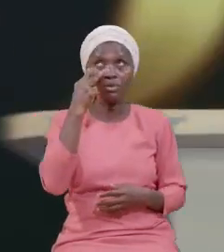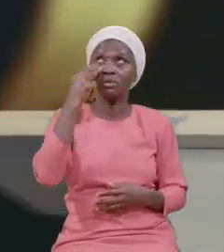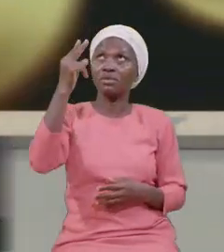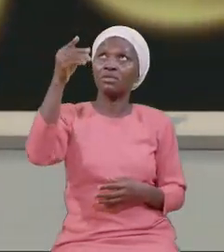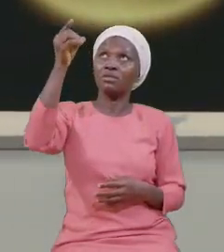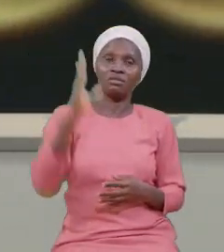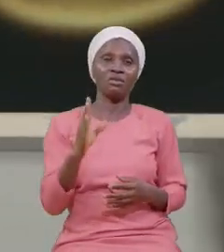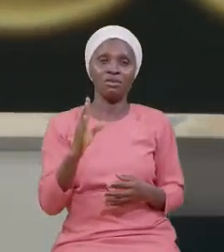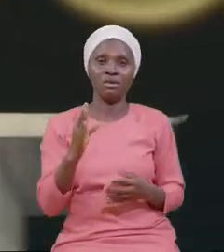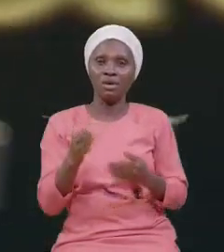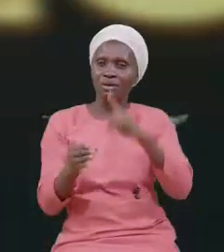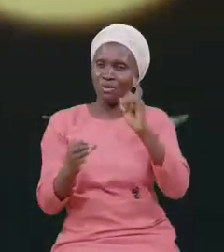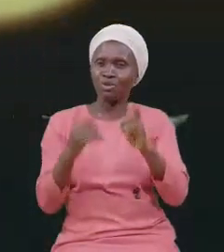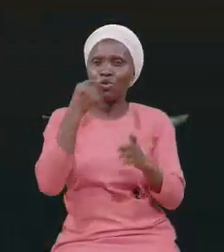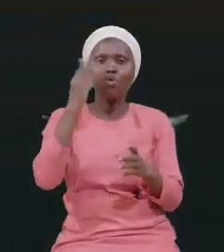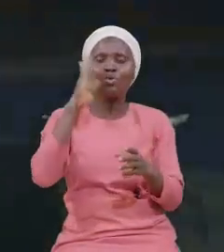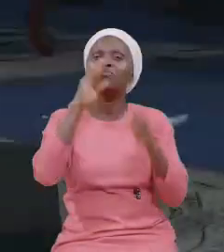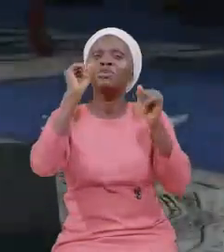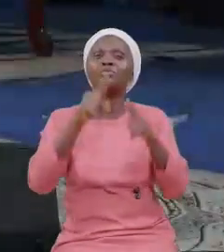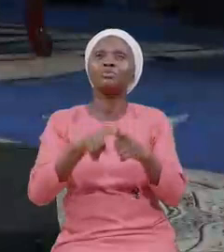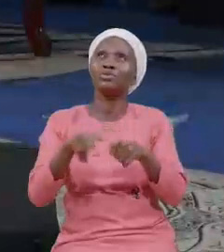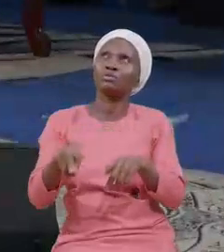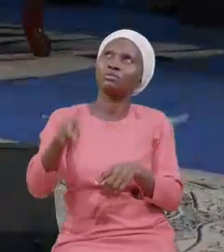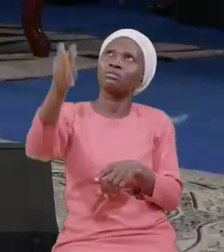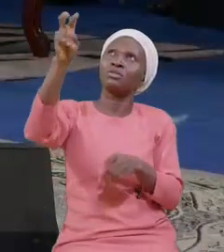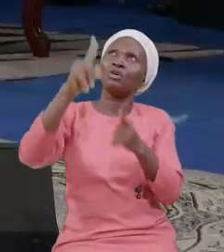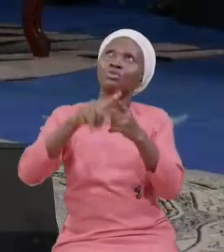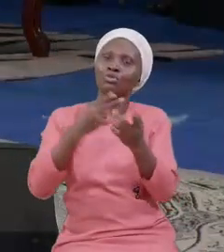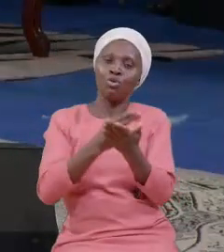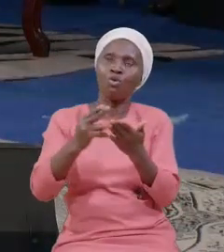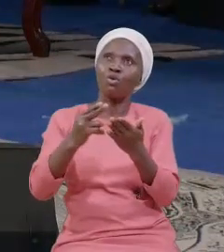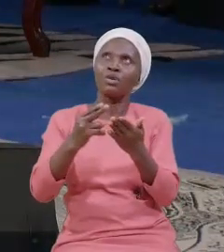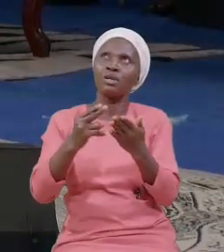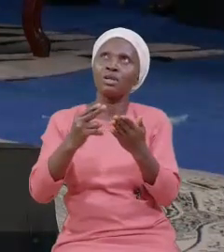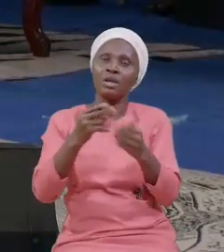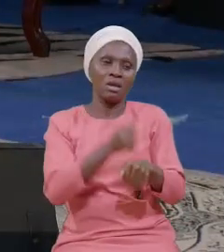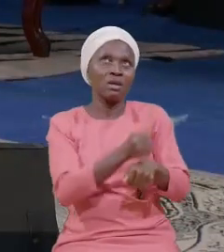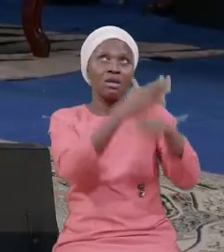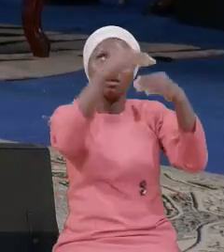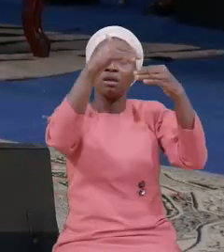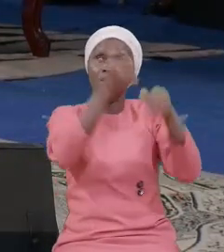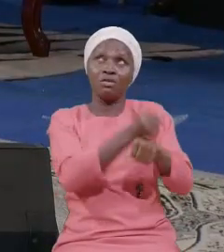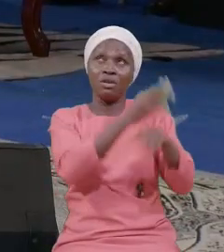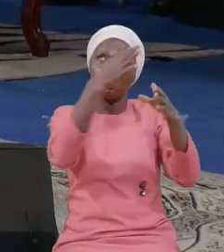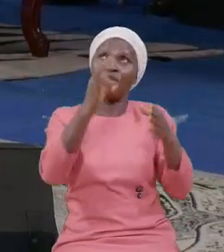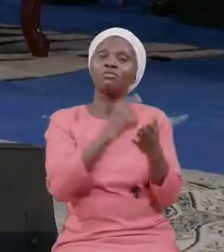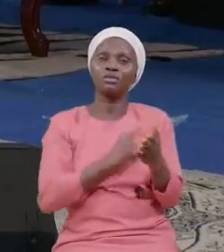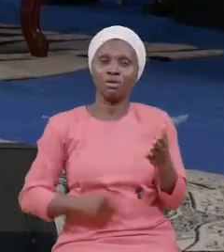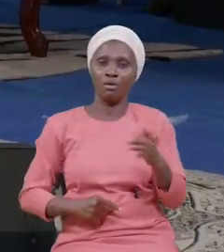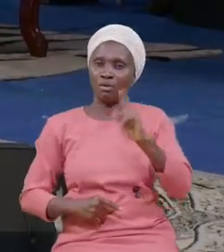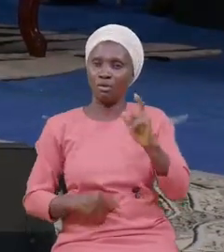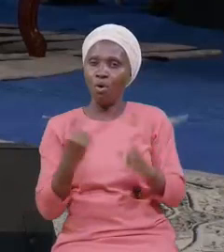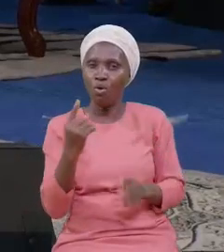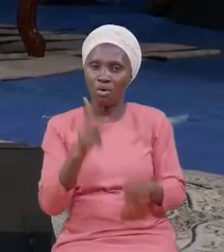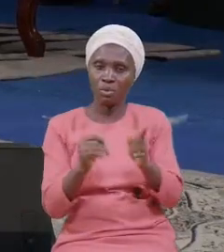dwell, stand in his holy mountain? They that have clean hands and a pure